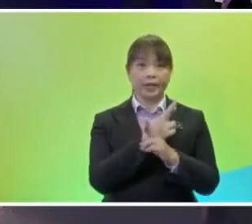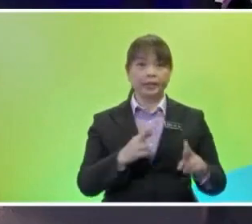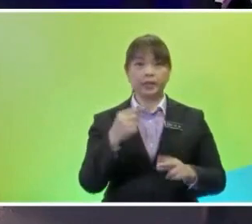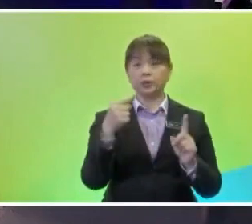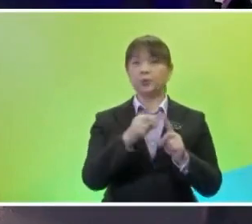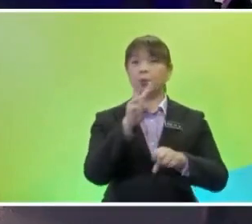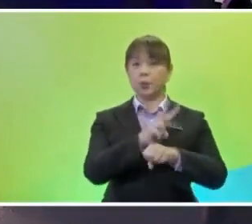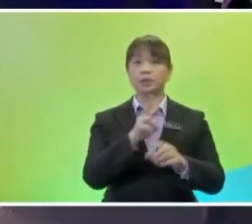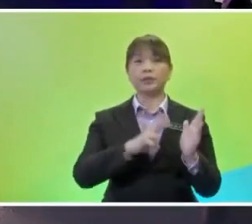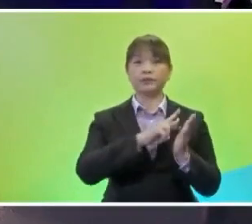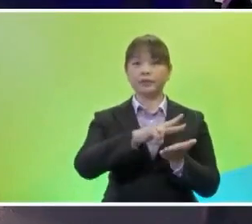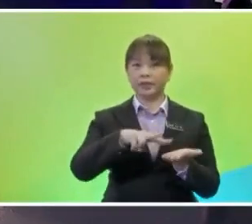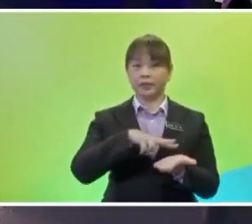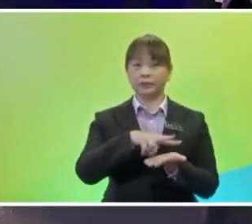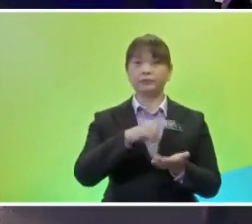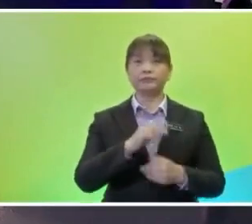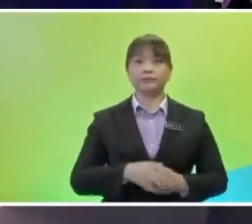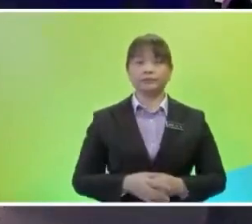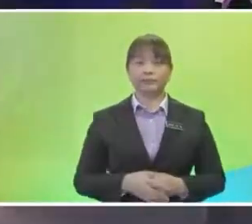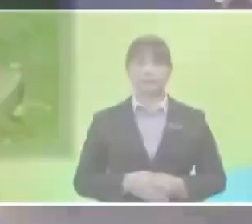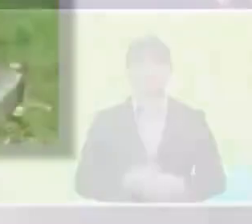am. Okay, let's watch this video carefully.